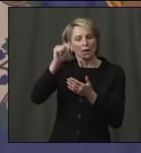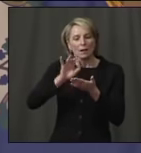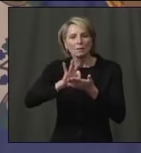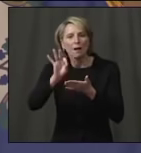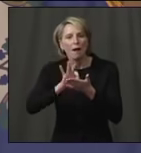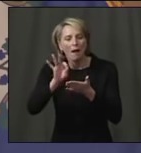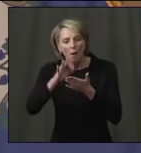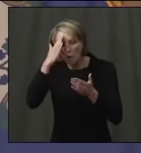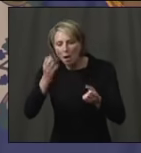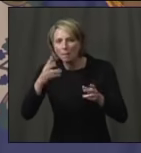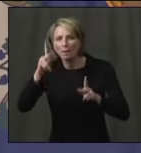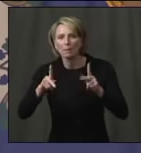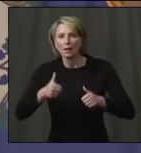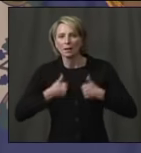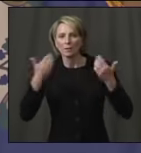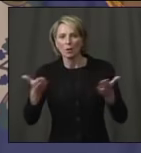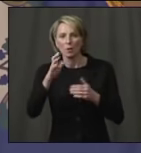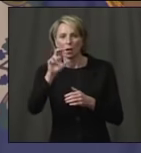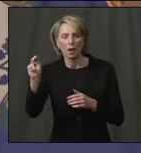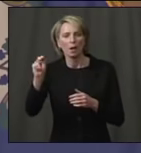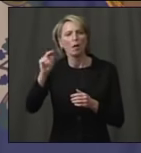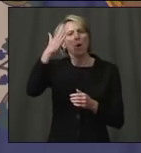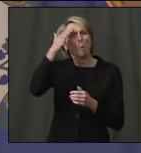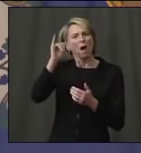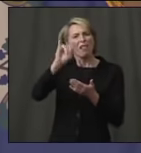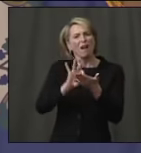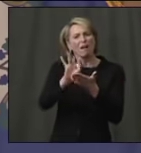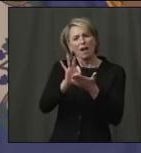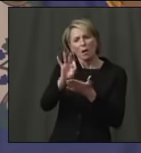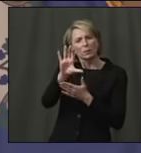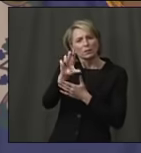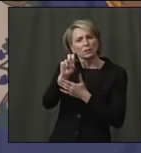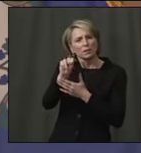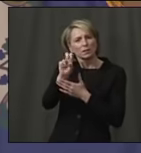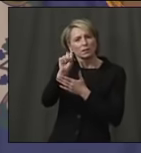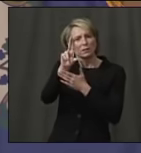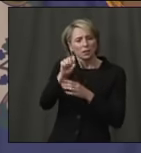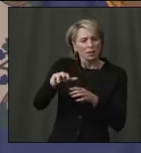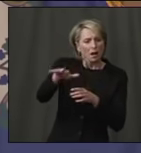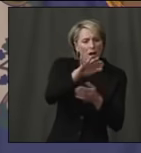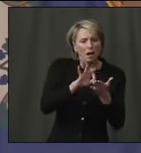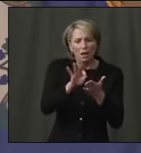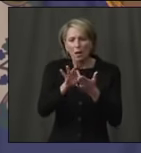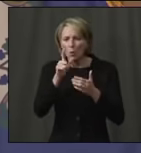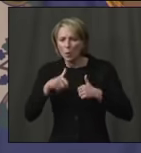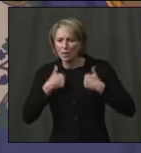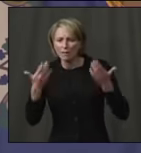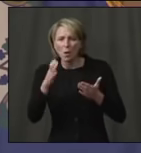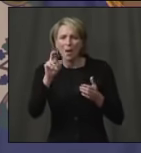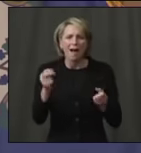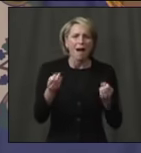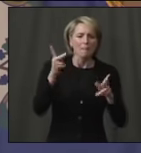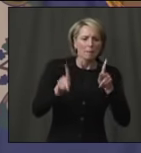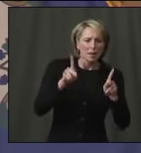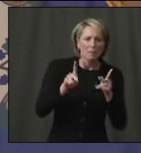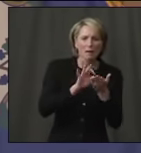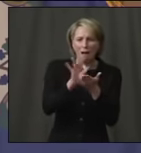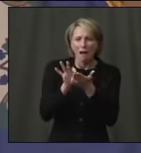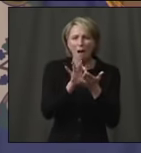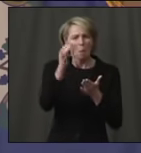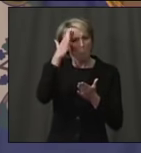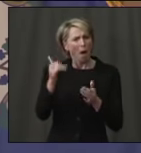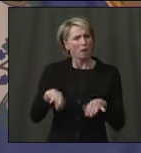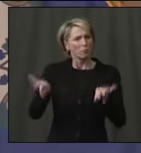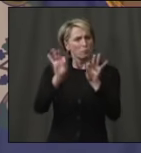of Connecticut, and what that means in terms of congressional seats. So I thank her for what she's done there. And given